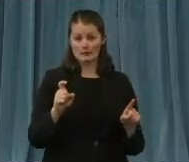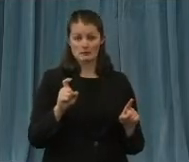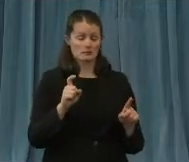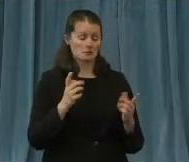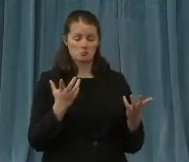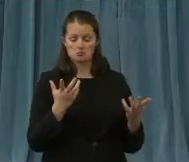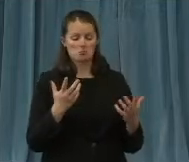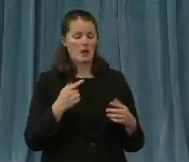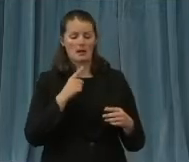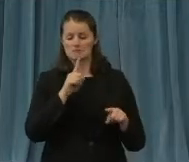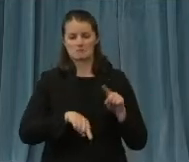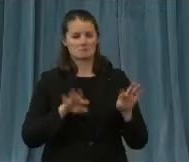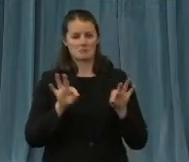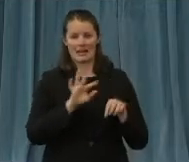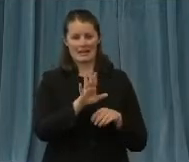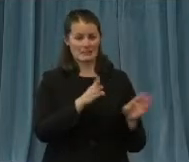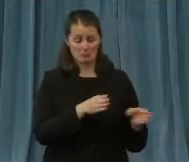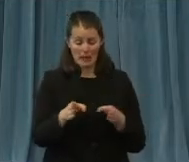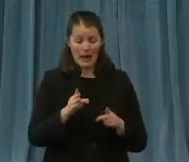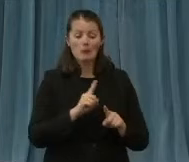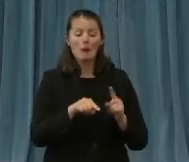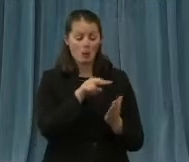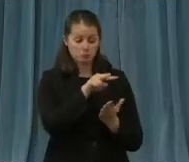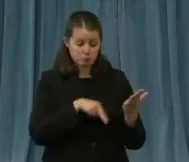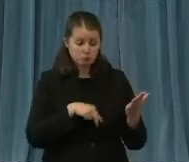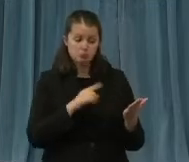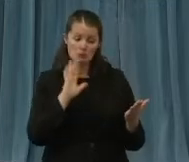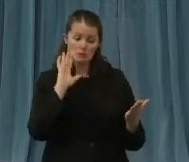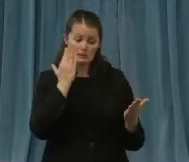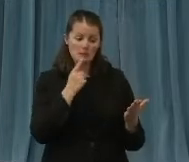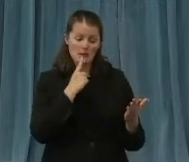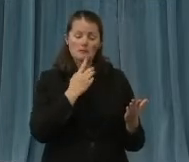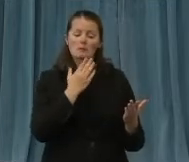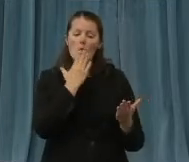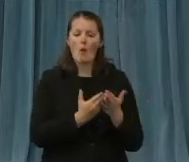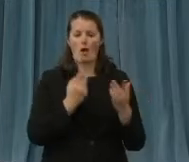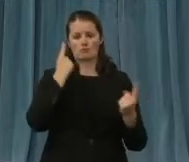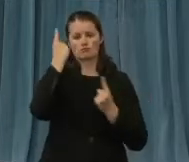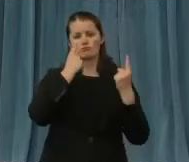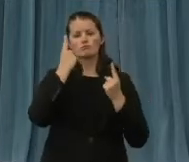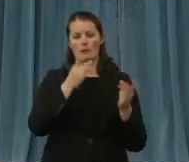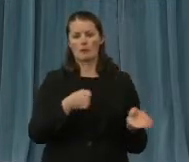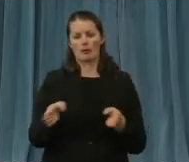thoughtfulness that he put into it. Thank you, and we'll go back to the room in Carson City. Colton?